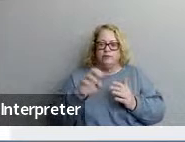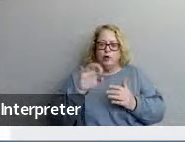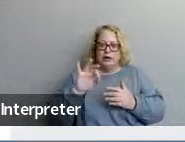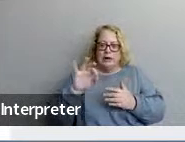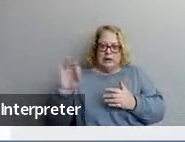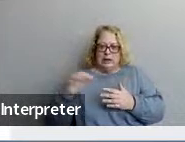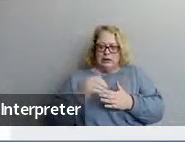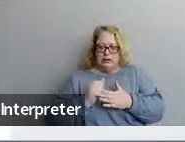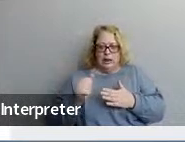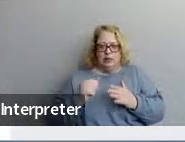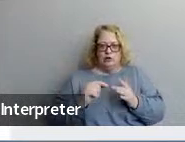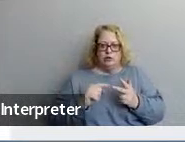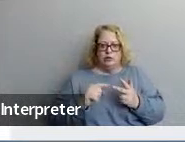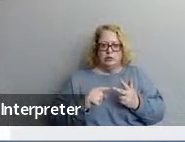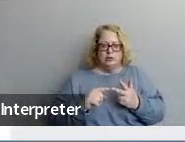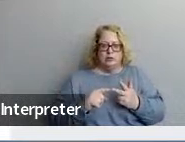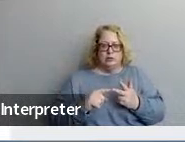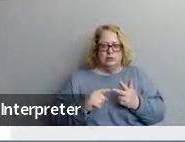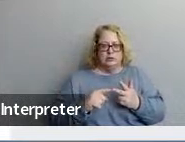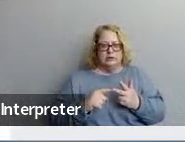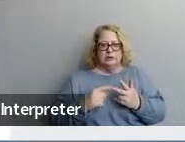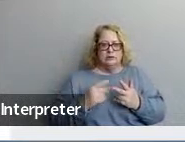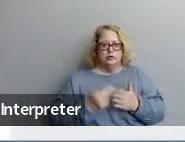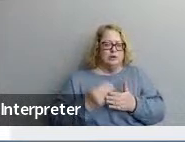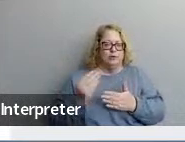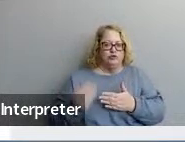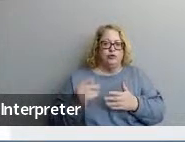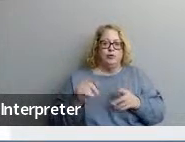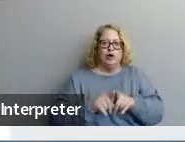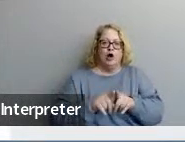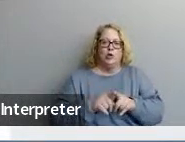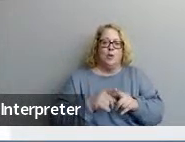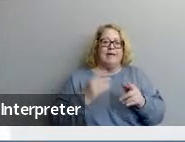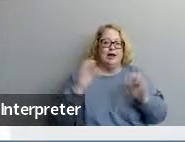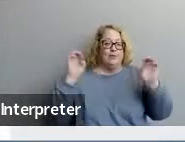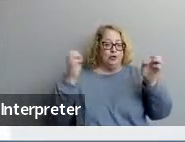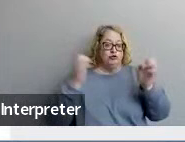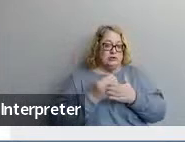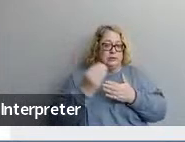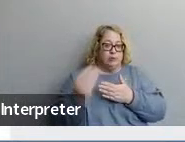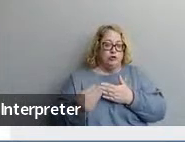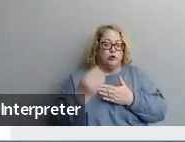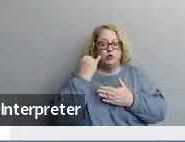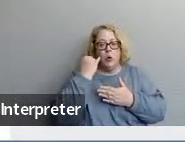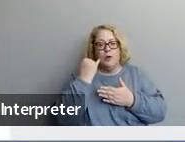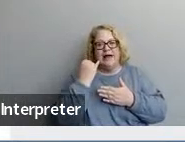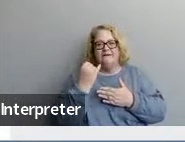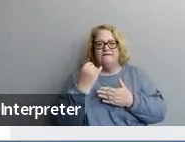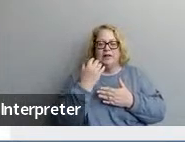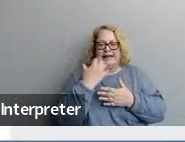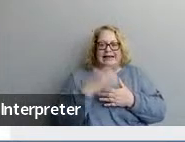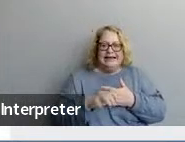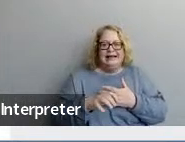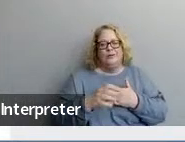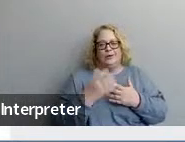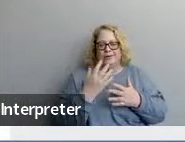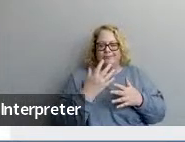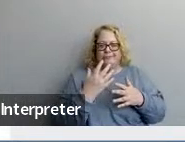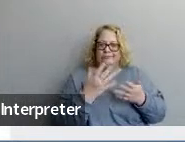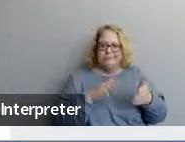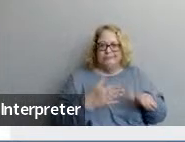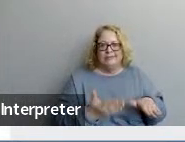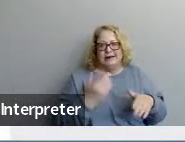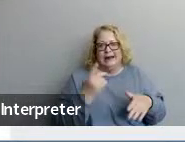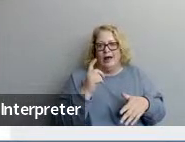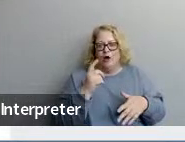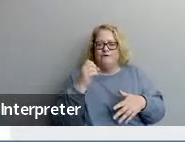$3,499 threshold is can just be purchased. We can also make emergency purchases. So if a boiler would go out or we would need to do some emergency